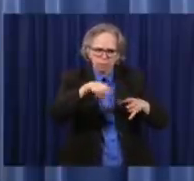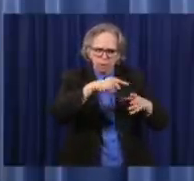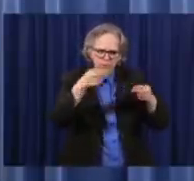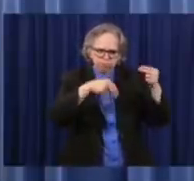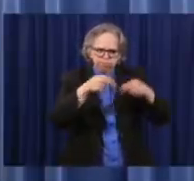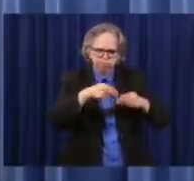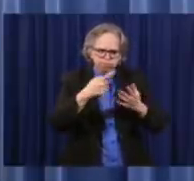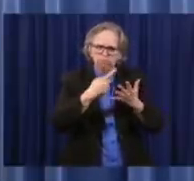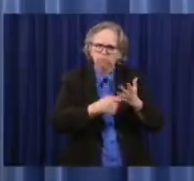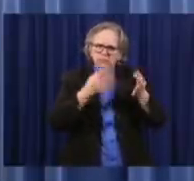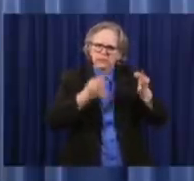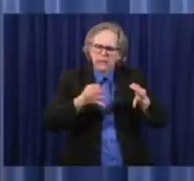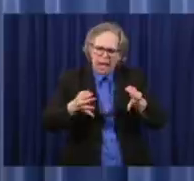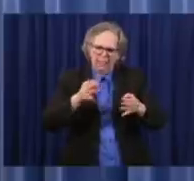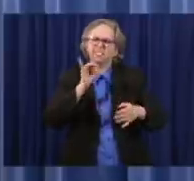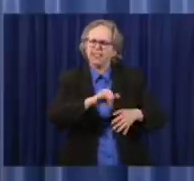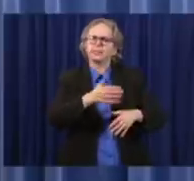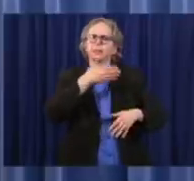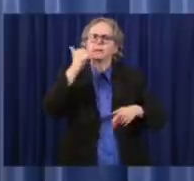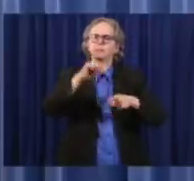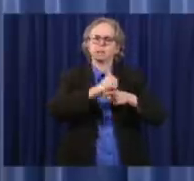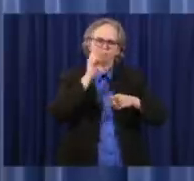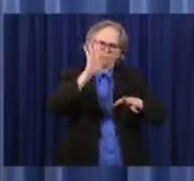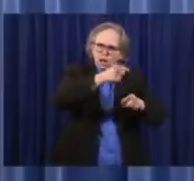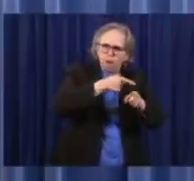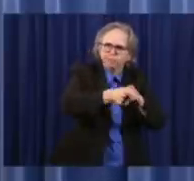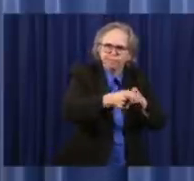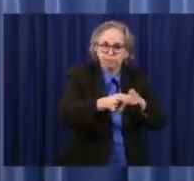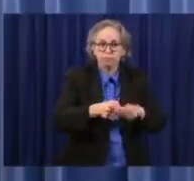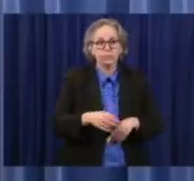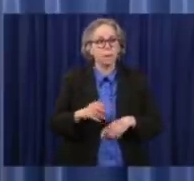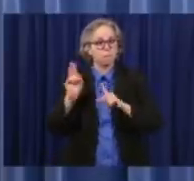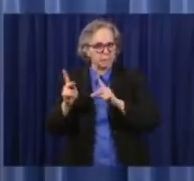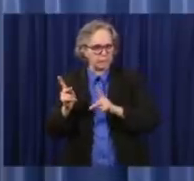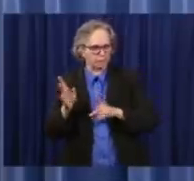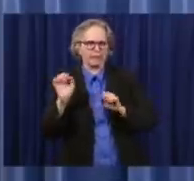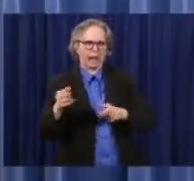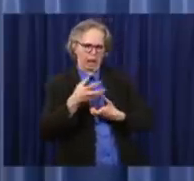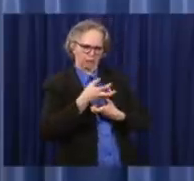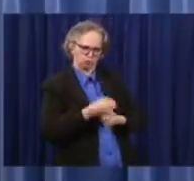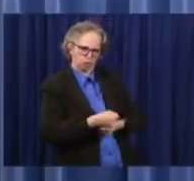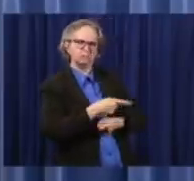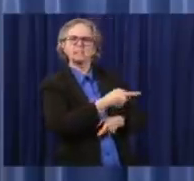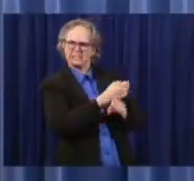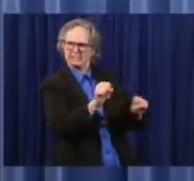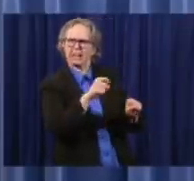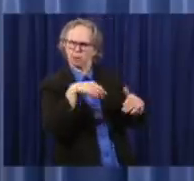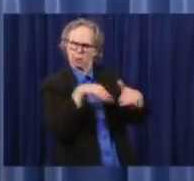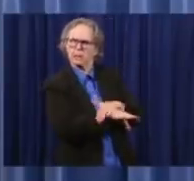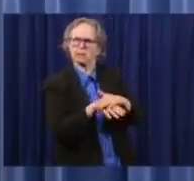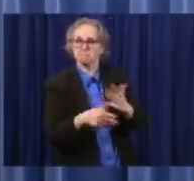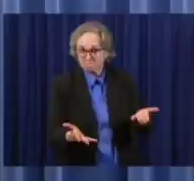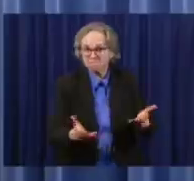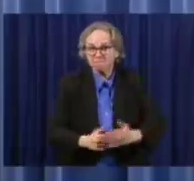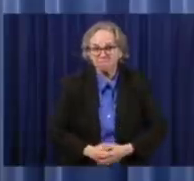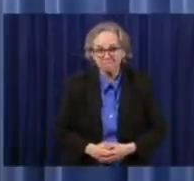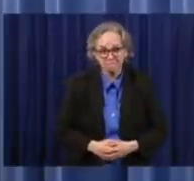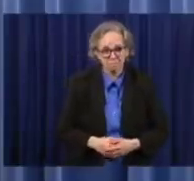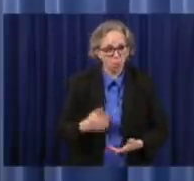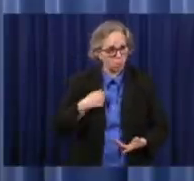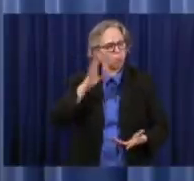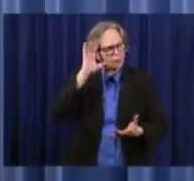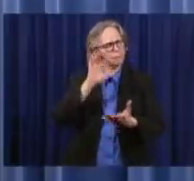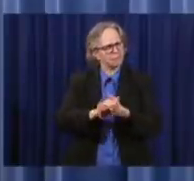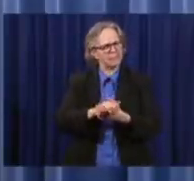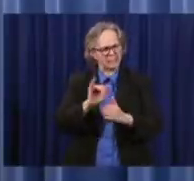And people will be able to be assured of the safety in regard to that, which we believe is a very